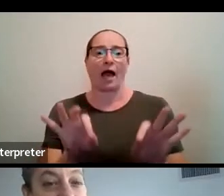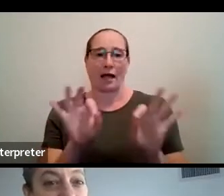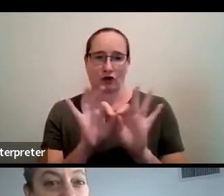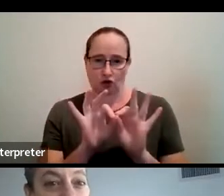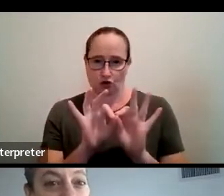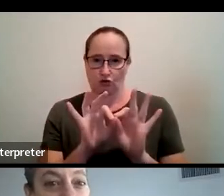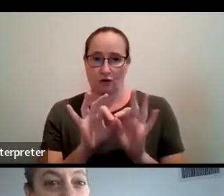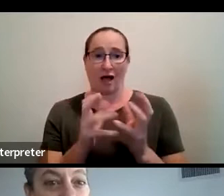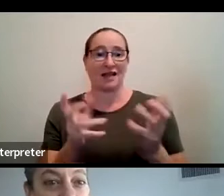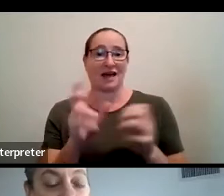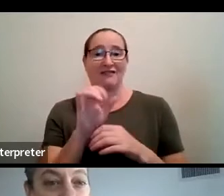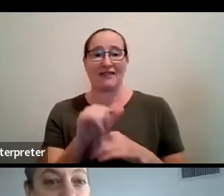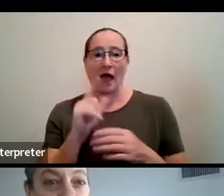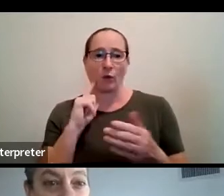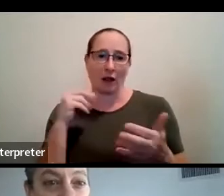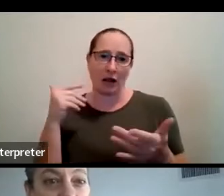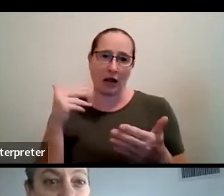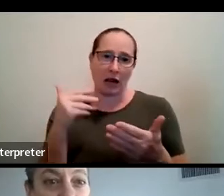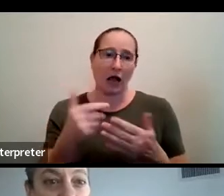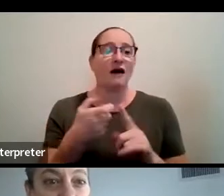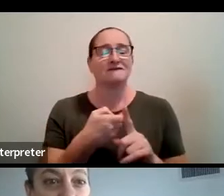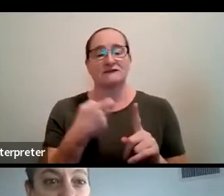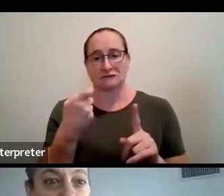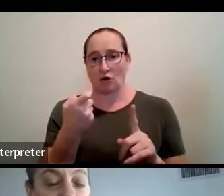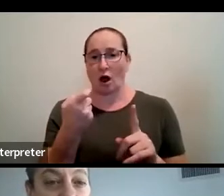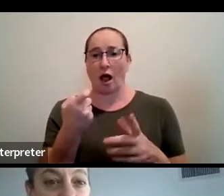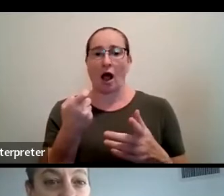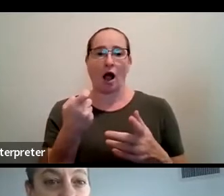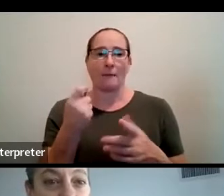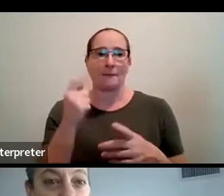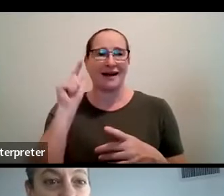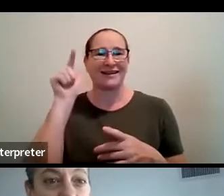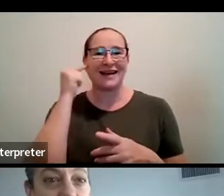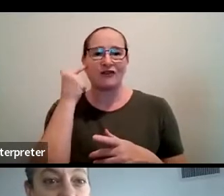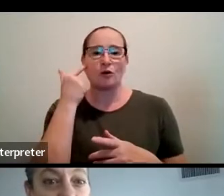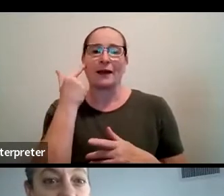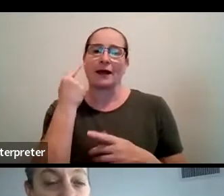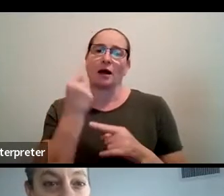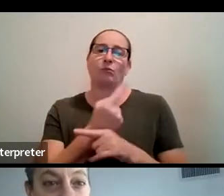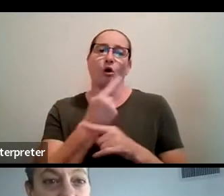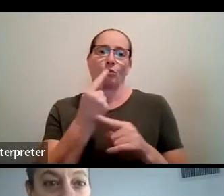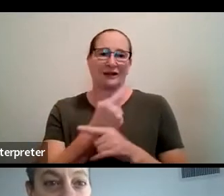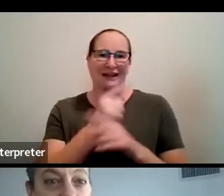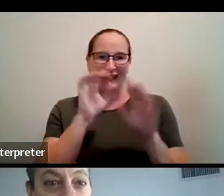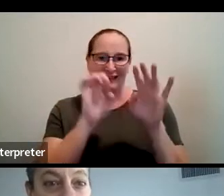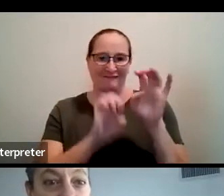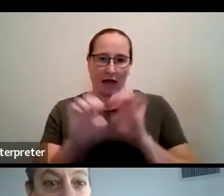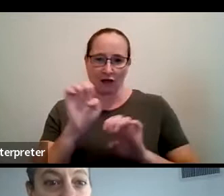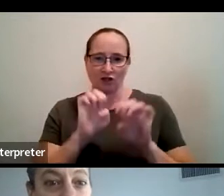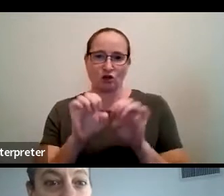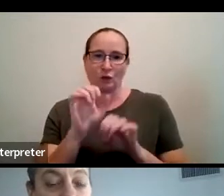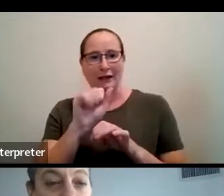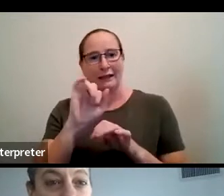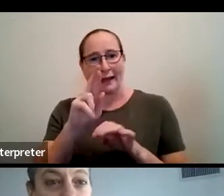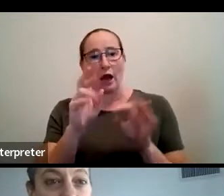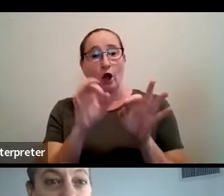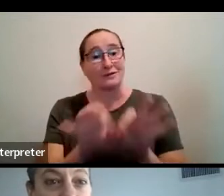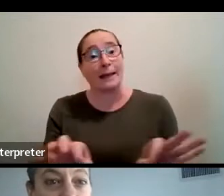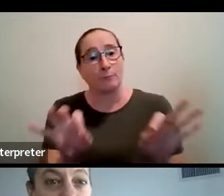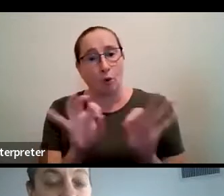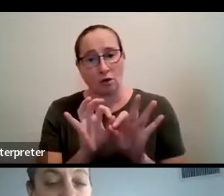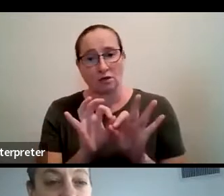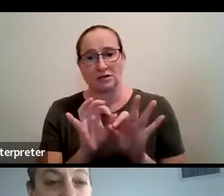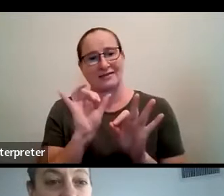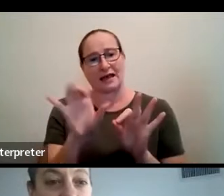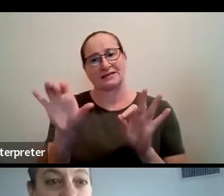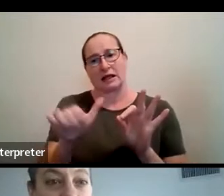lot of that will come from government appropriately valuing its importance. And so that's